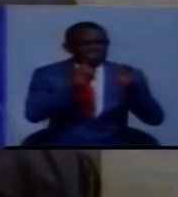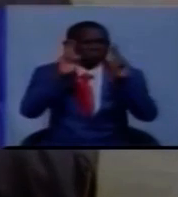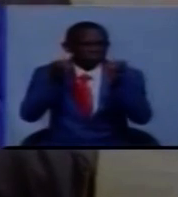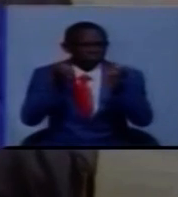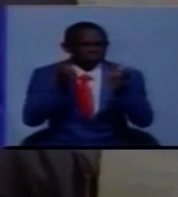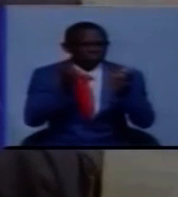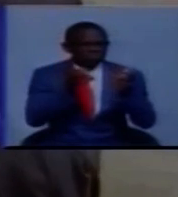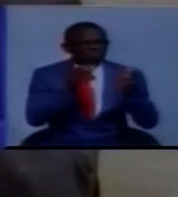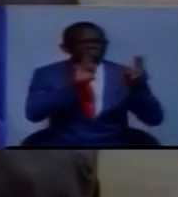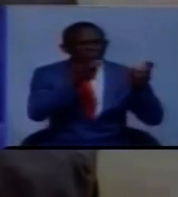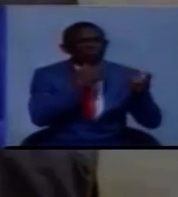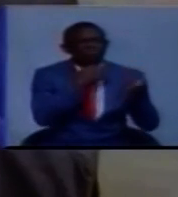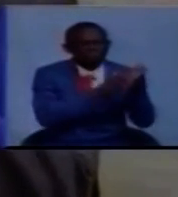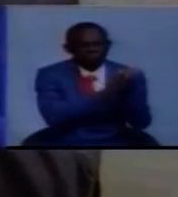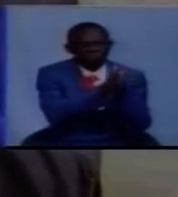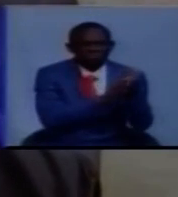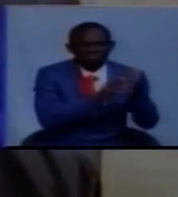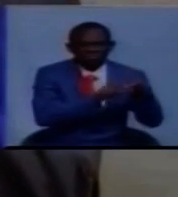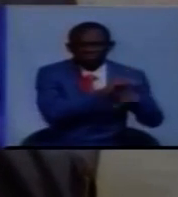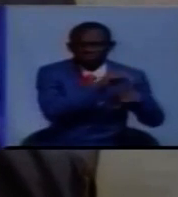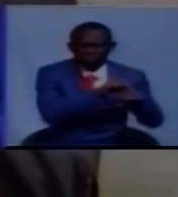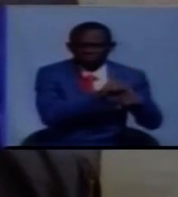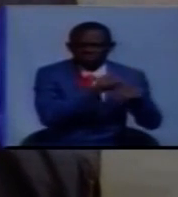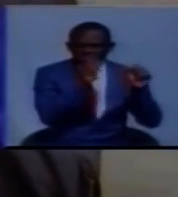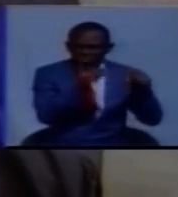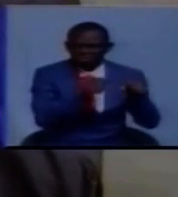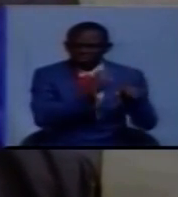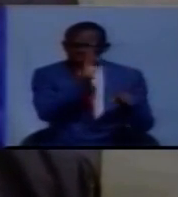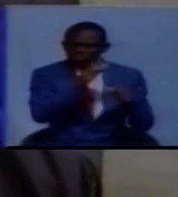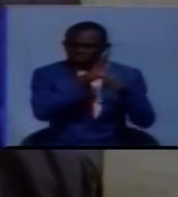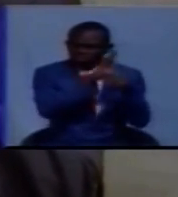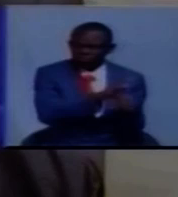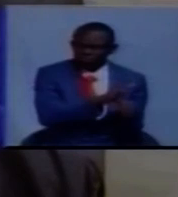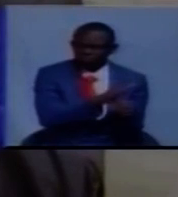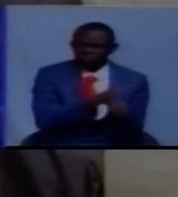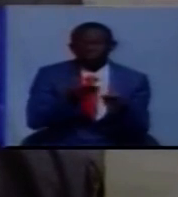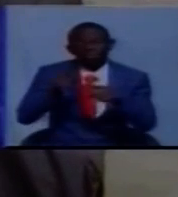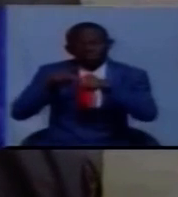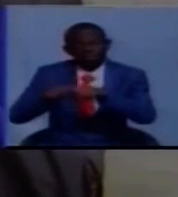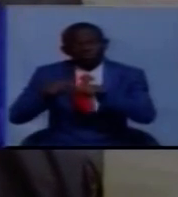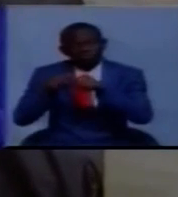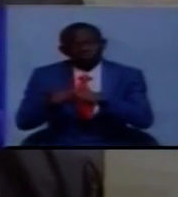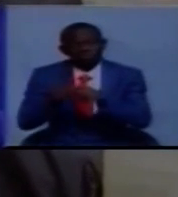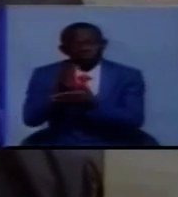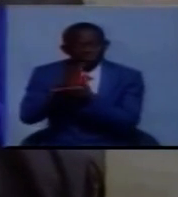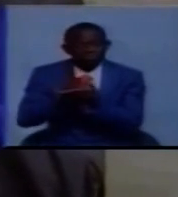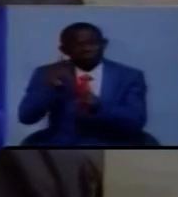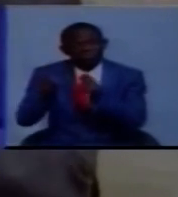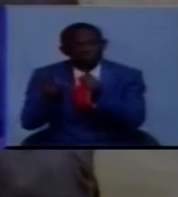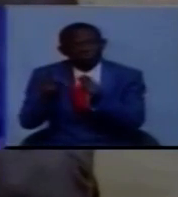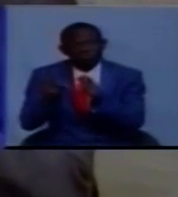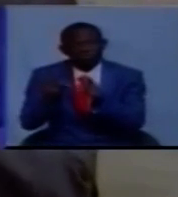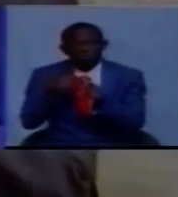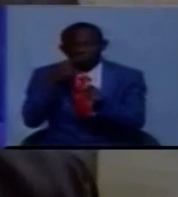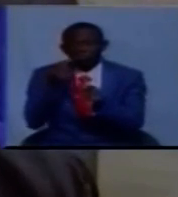government? Well, it depends. Human beings, in a lot of cases, being what they are, in some cases it can be abused if it is in the wrong hands.